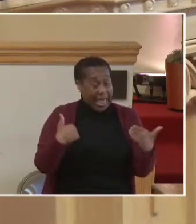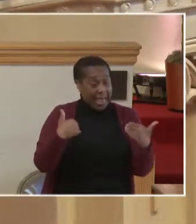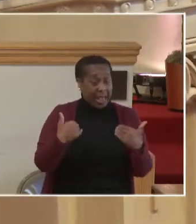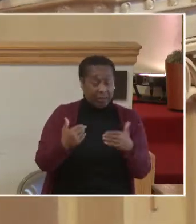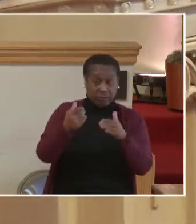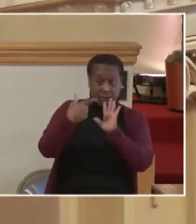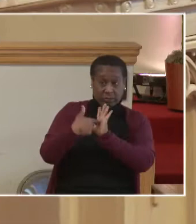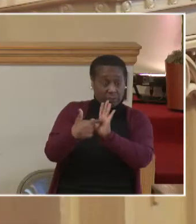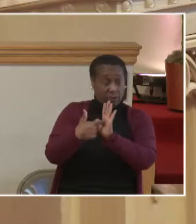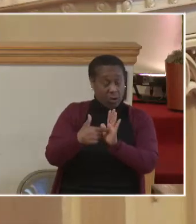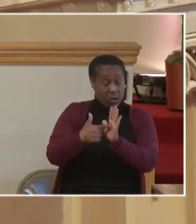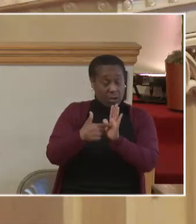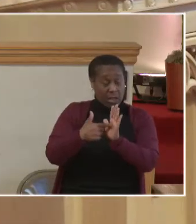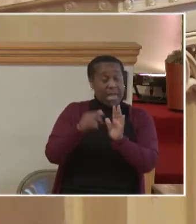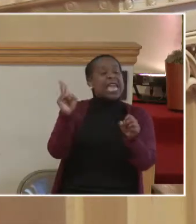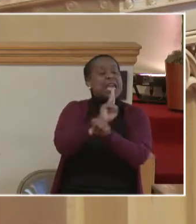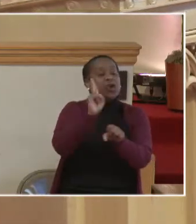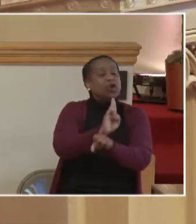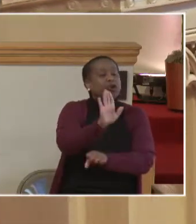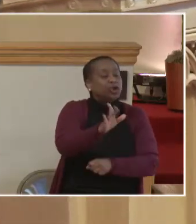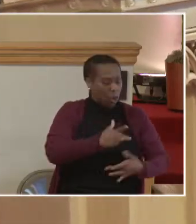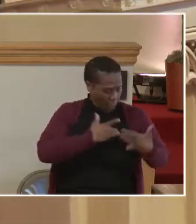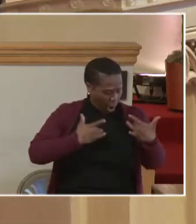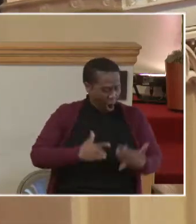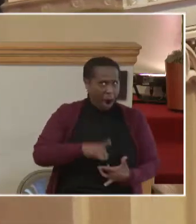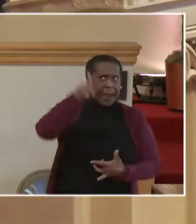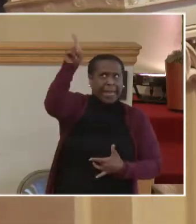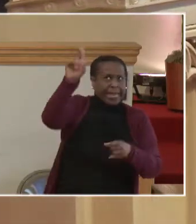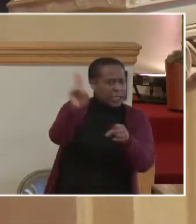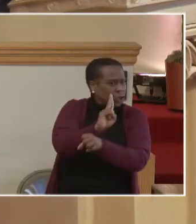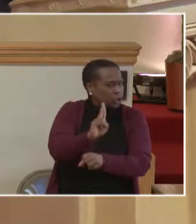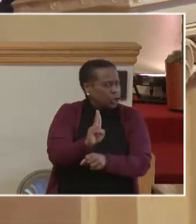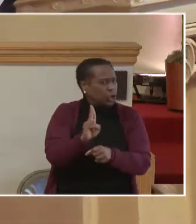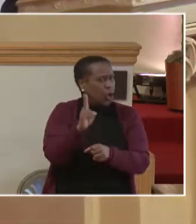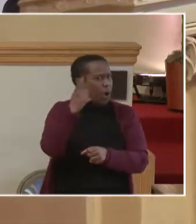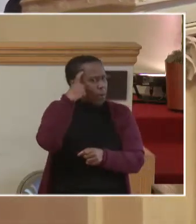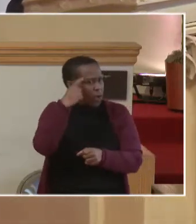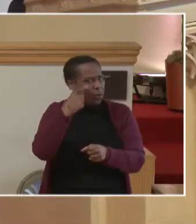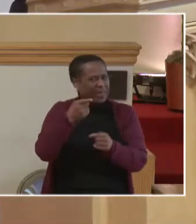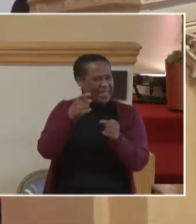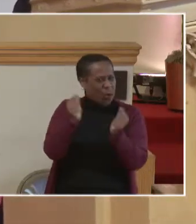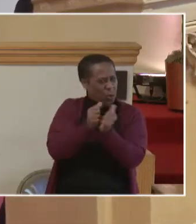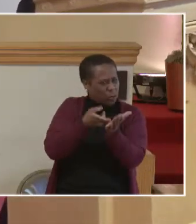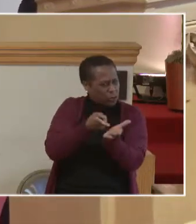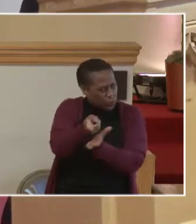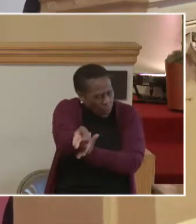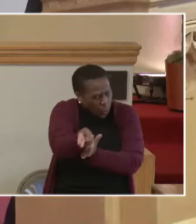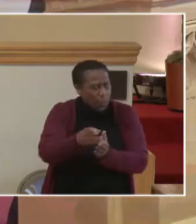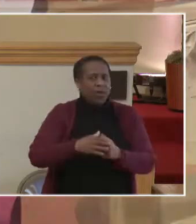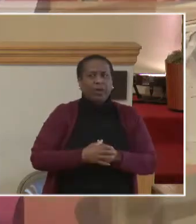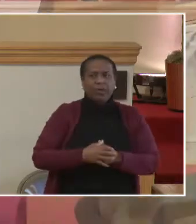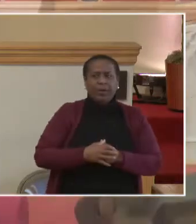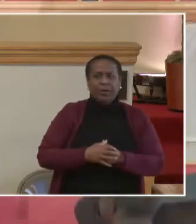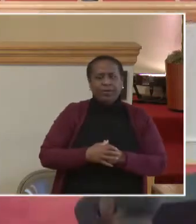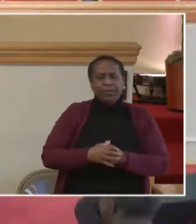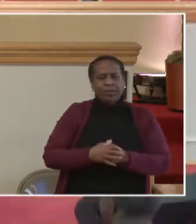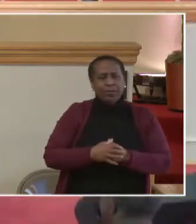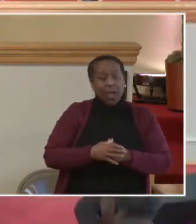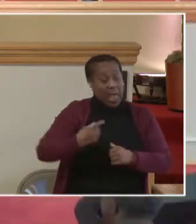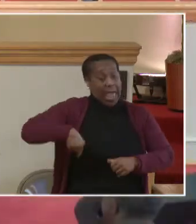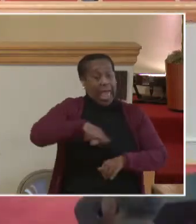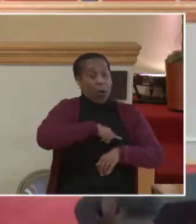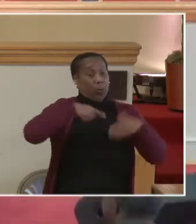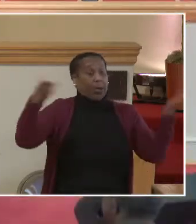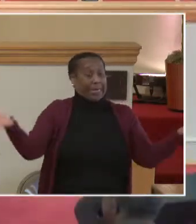your heart, you gotta use all of your being. Right. And then when you think of truth, you think of authenticity. But when you come